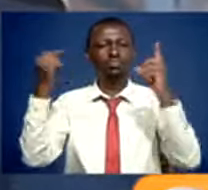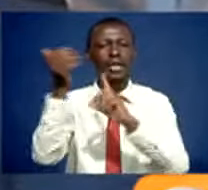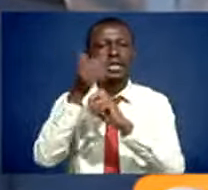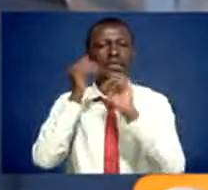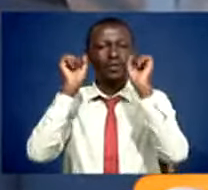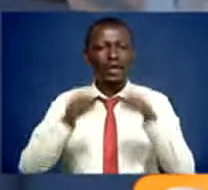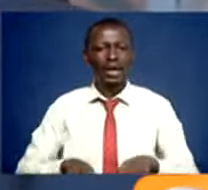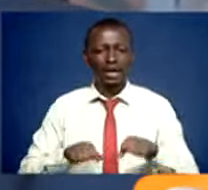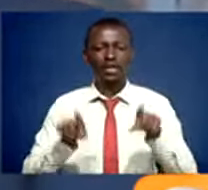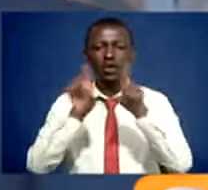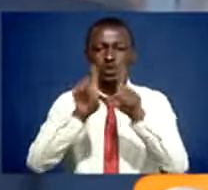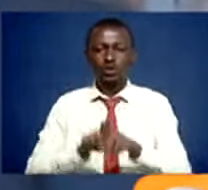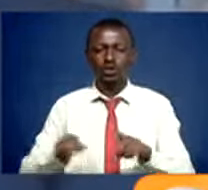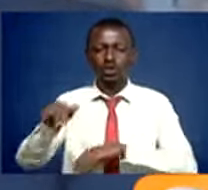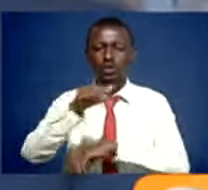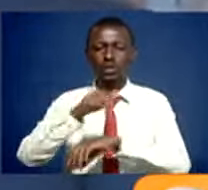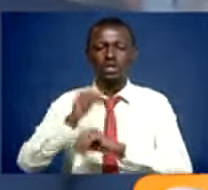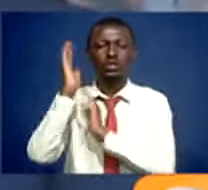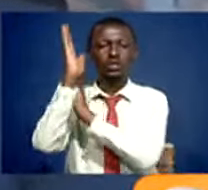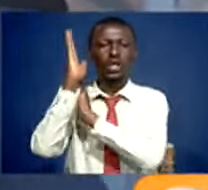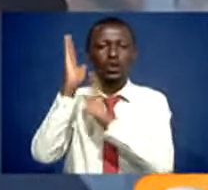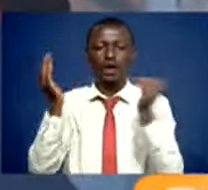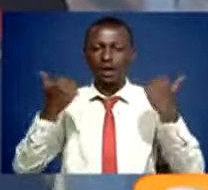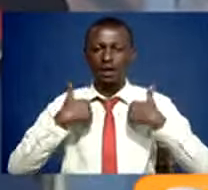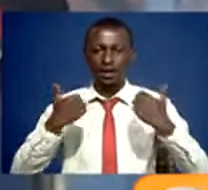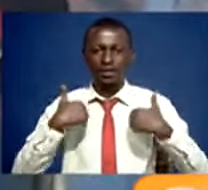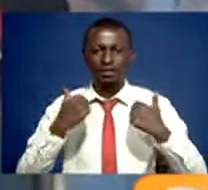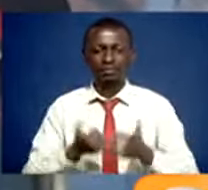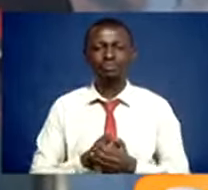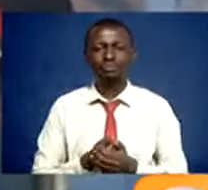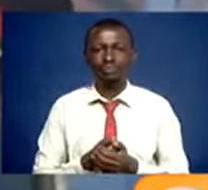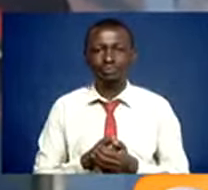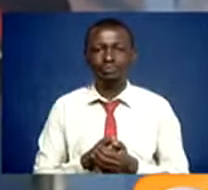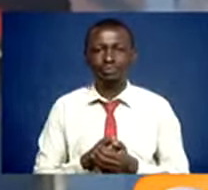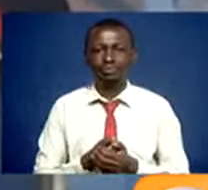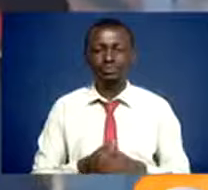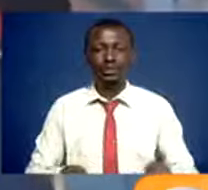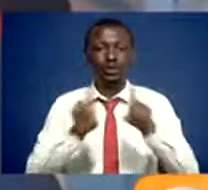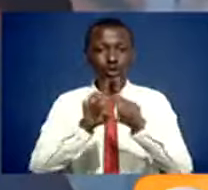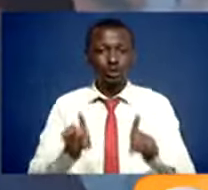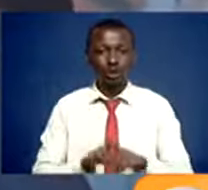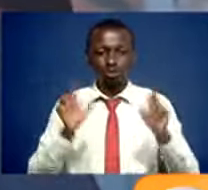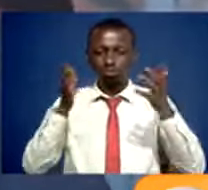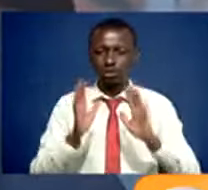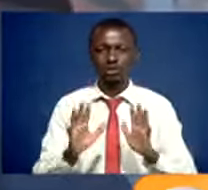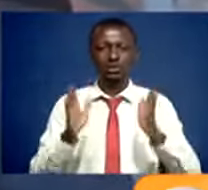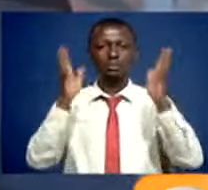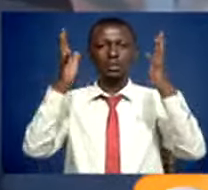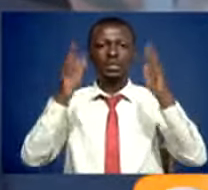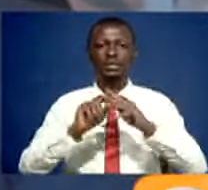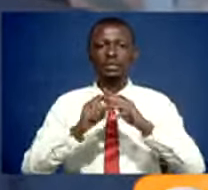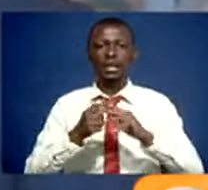and security in a nation. Madaraka Day celebrates the birth of a